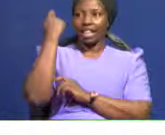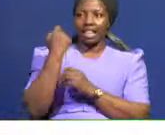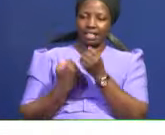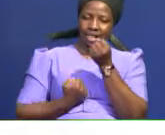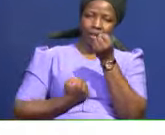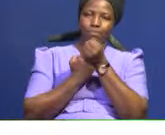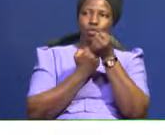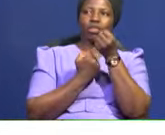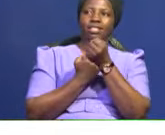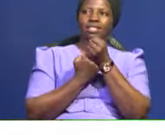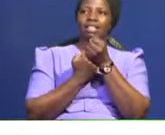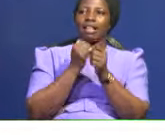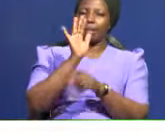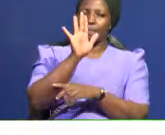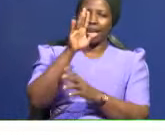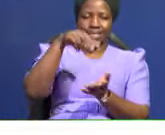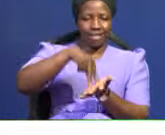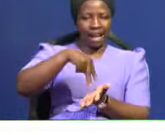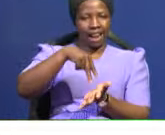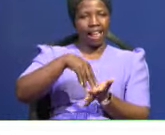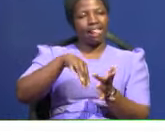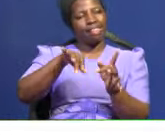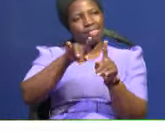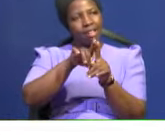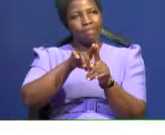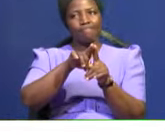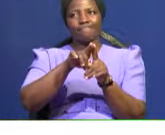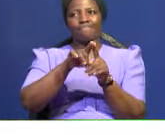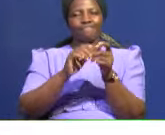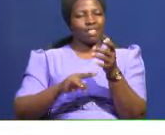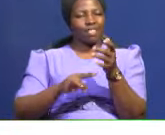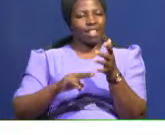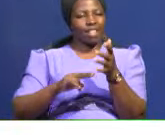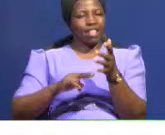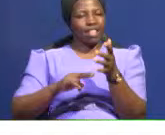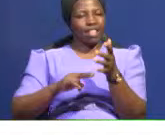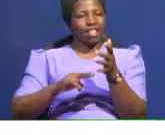endorses his candidature and reservedly